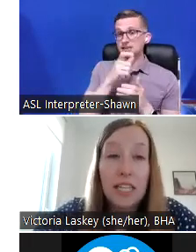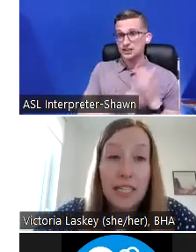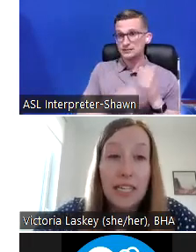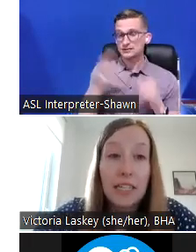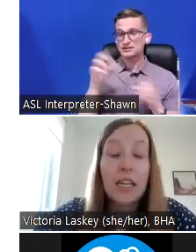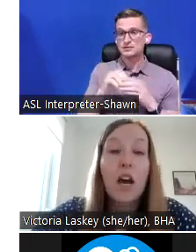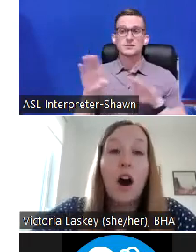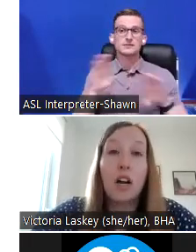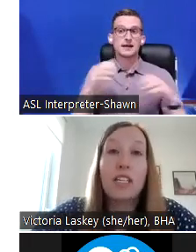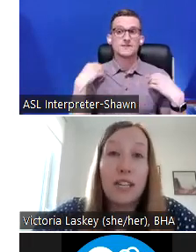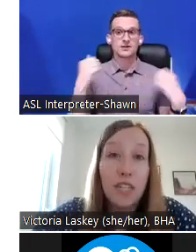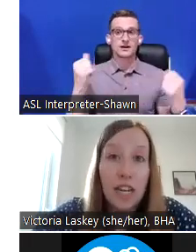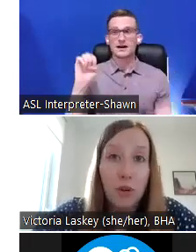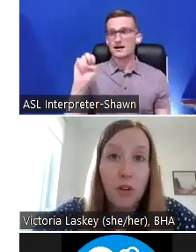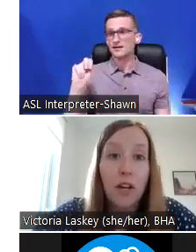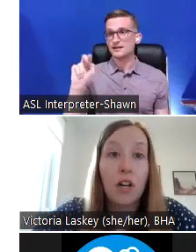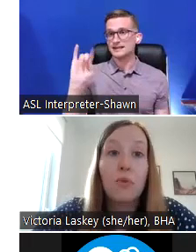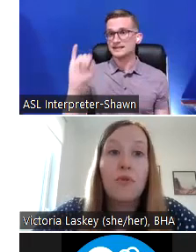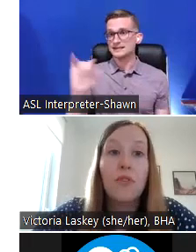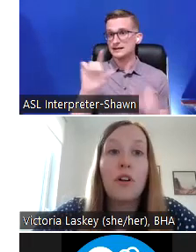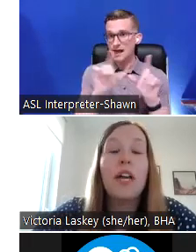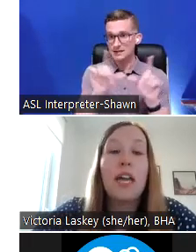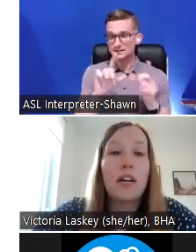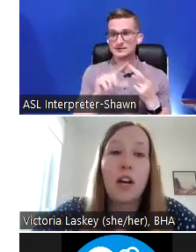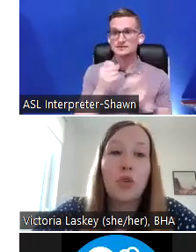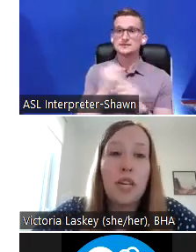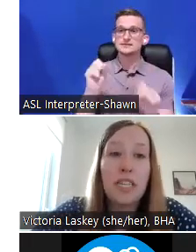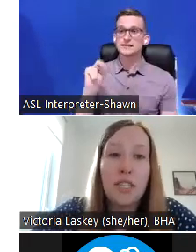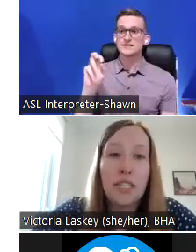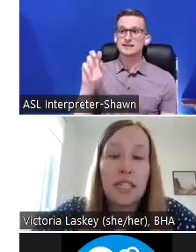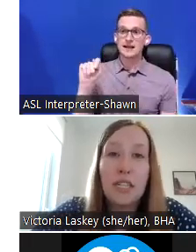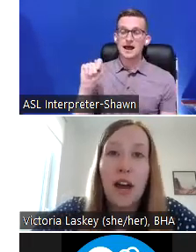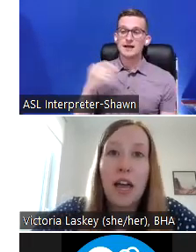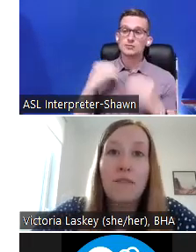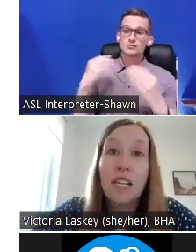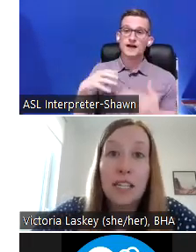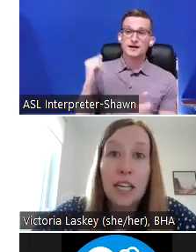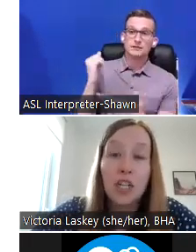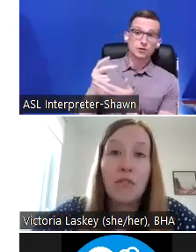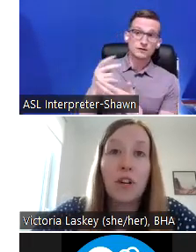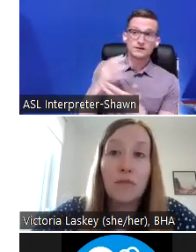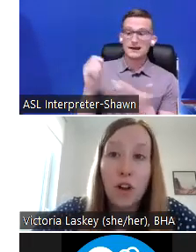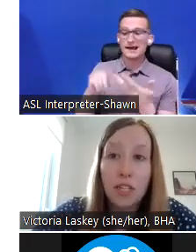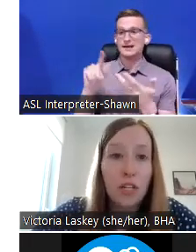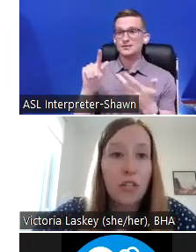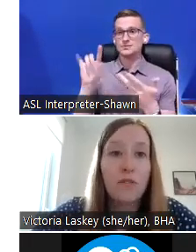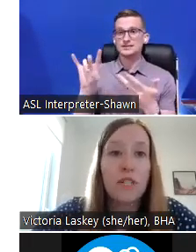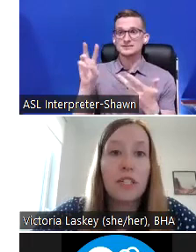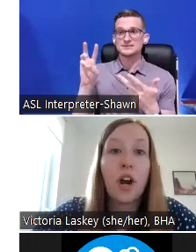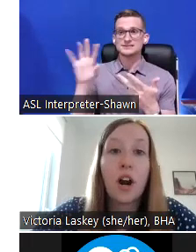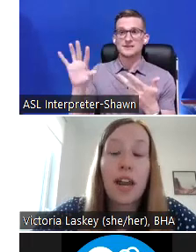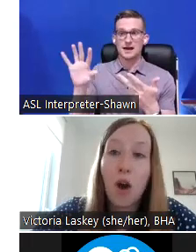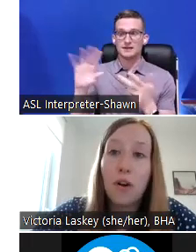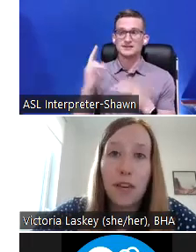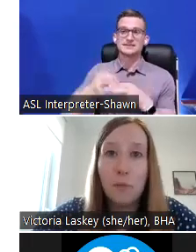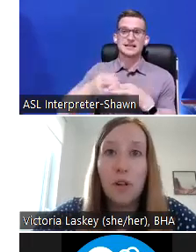entity license, our SafetyNet provider approval, and our 2765 designation for involuntary services,